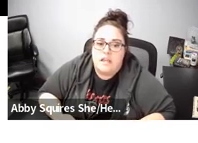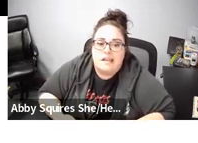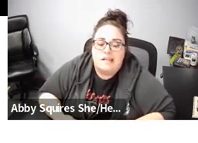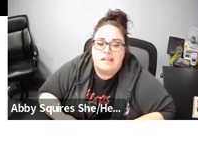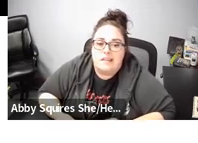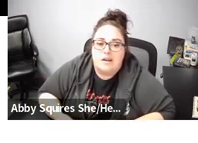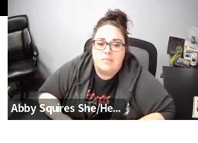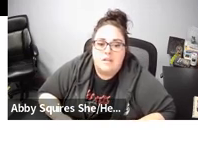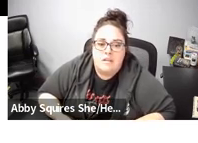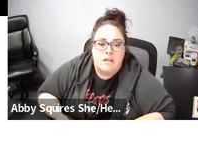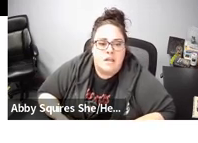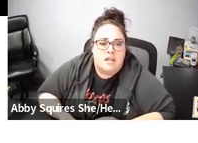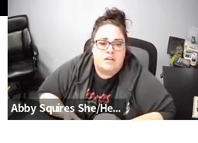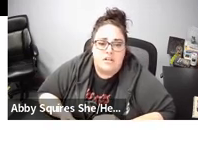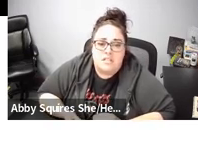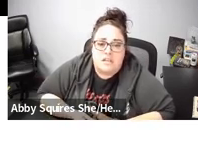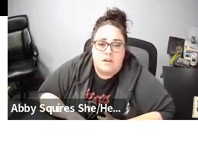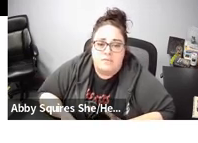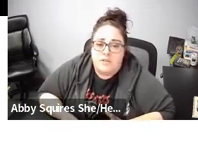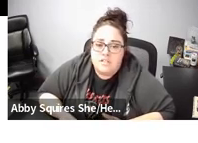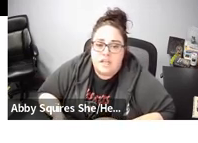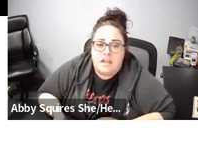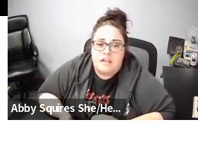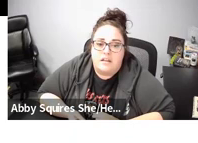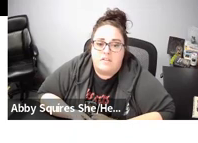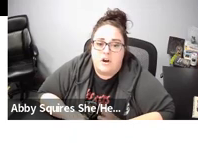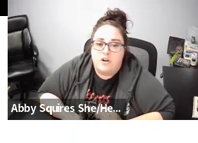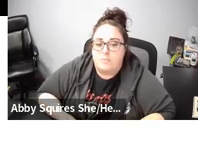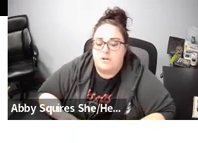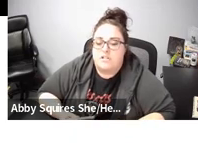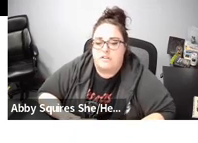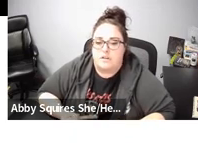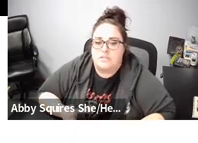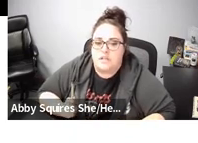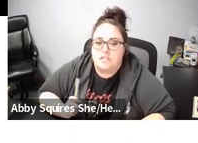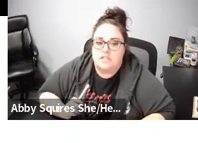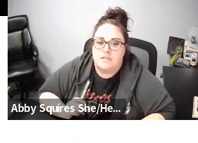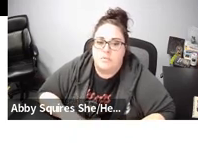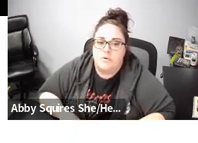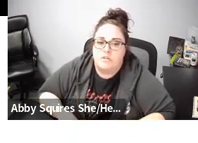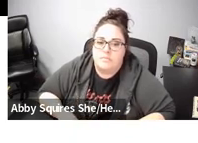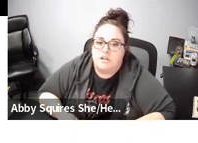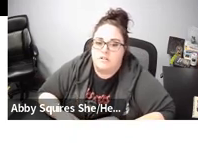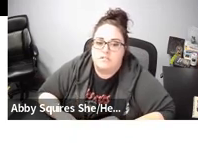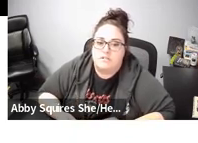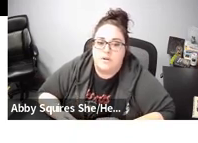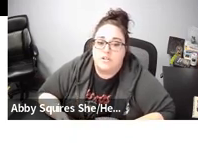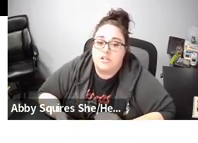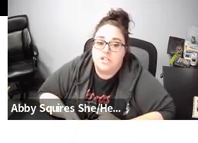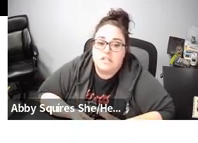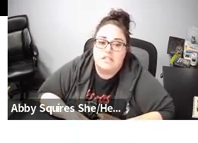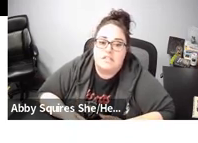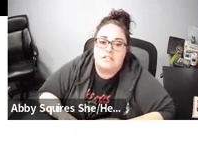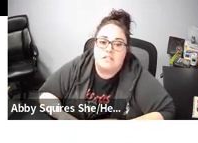wrist, hand, and thumb, increasing comfort. And the harder you push on the thumbsticks, the more the material's going